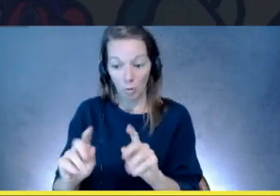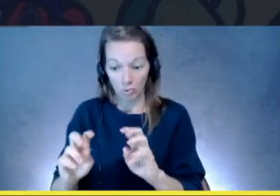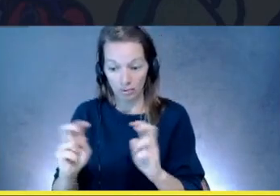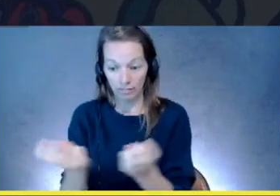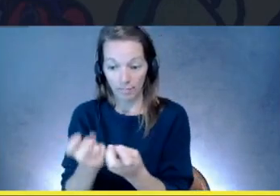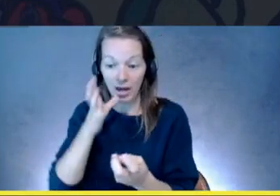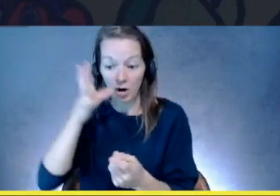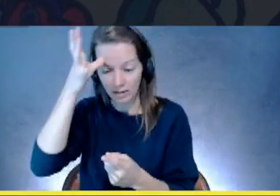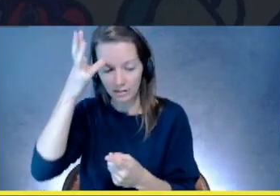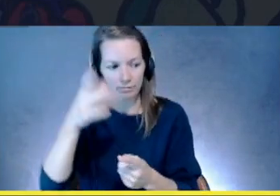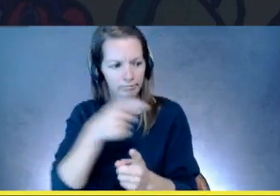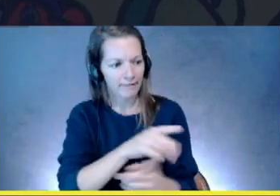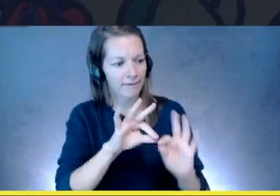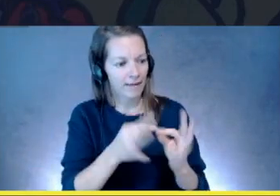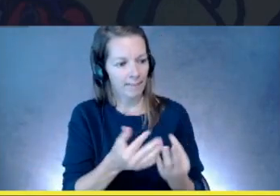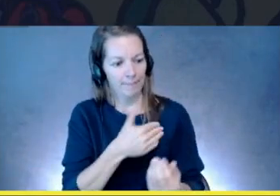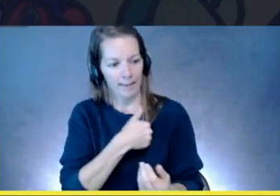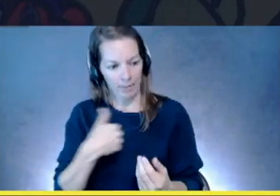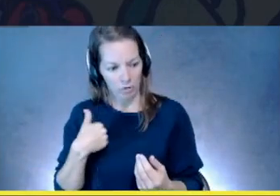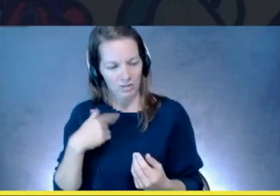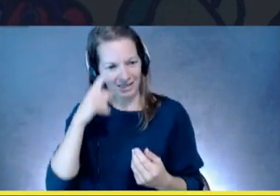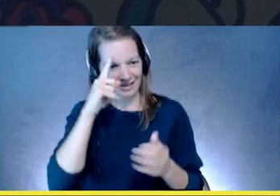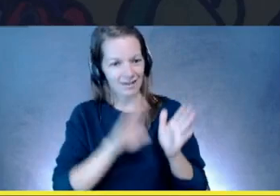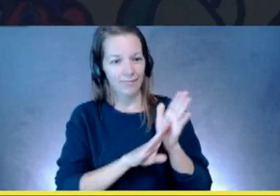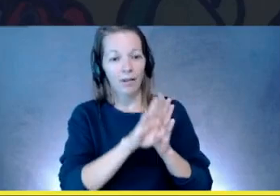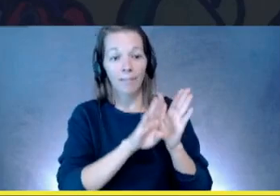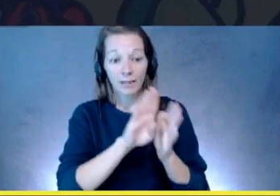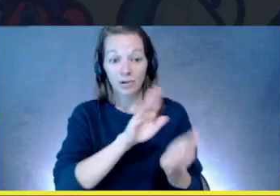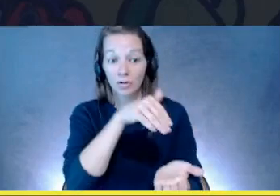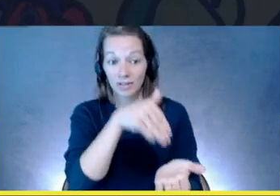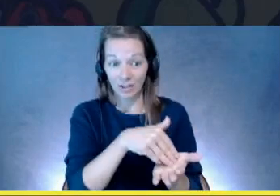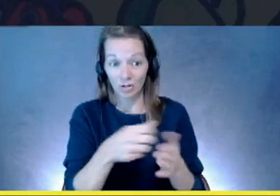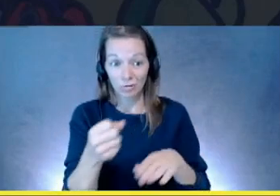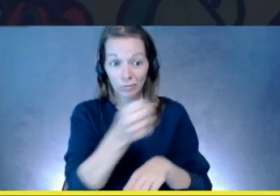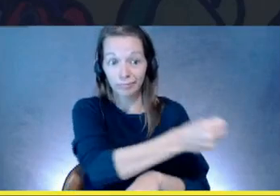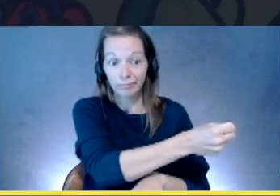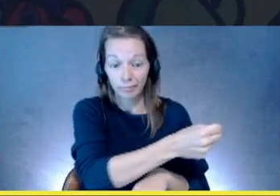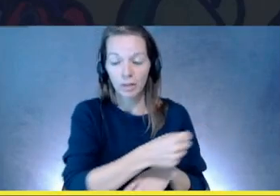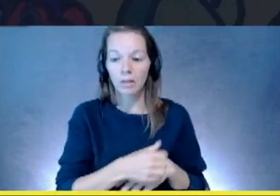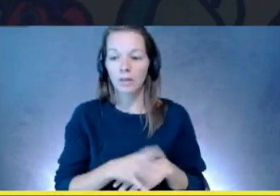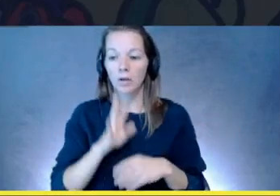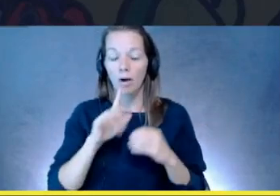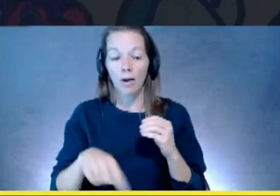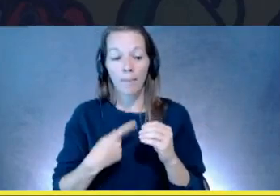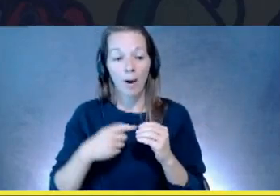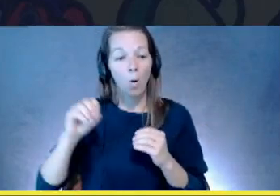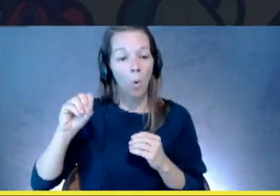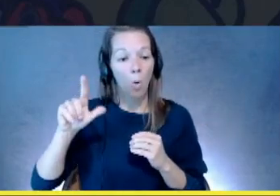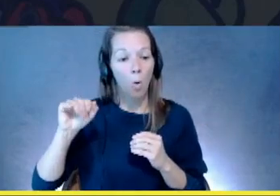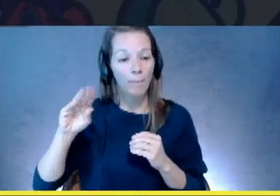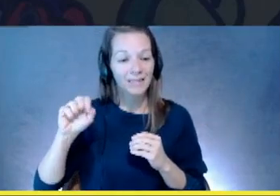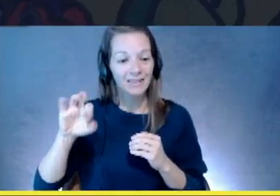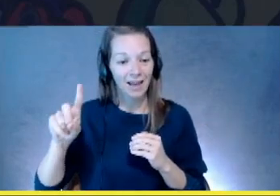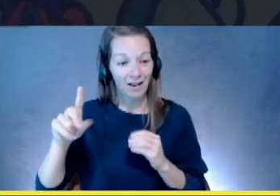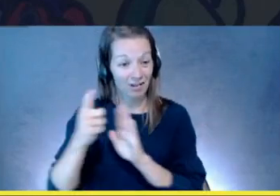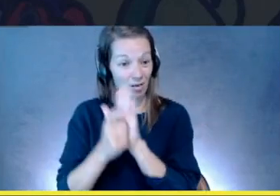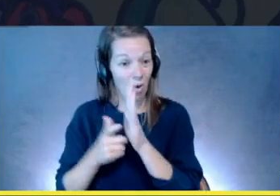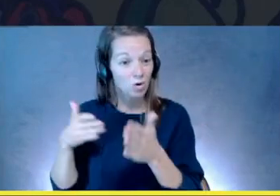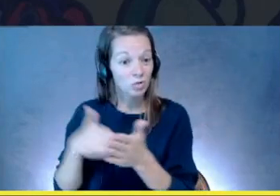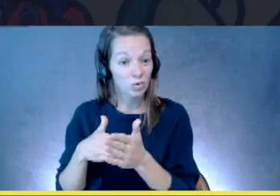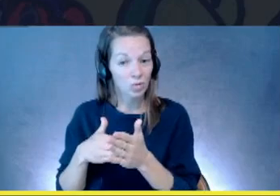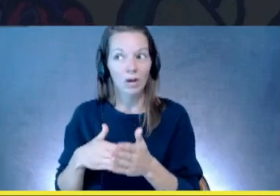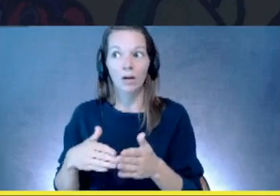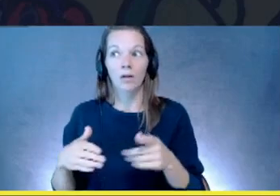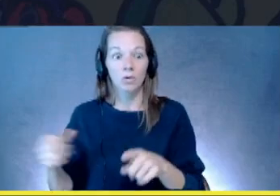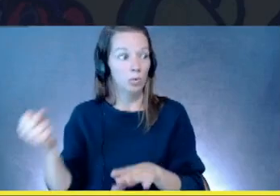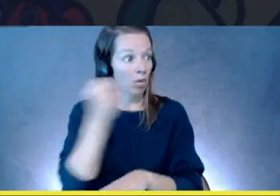family members in developmental centers, right? Where we talk about the Olmstead ruling and making sure that people are, you know, not institutionalized.